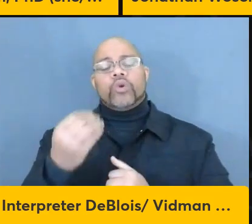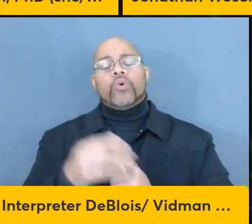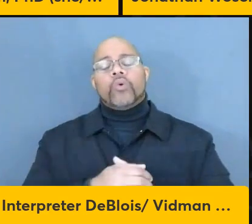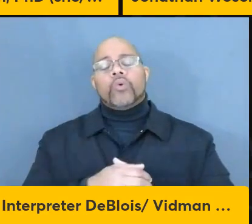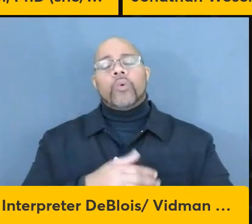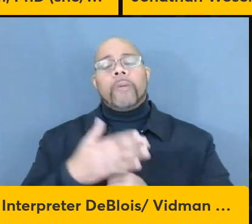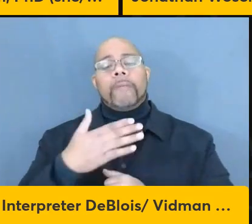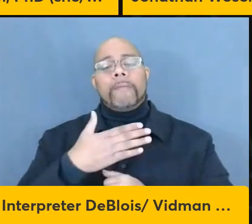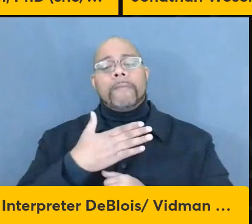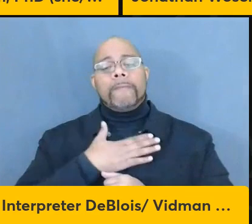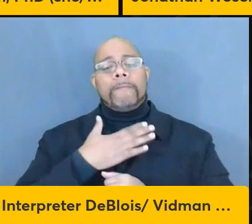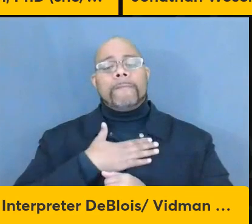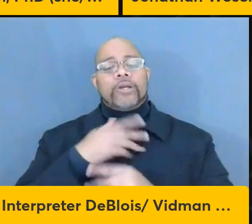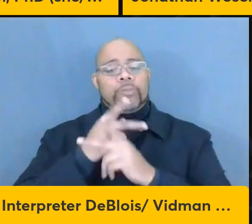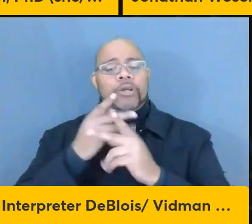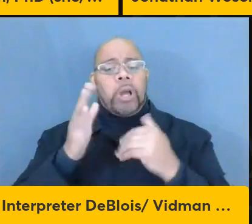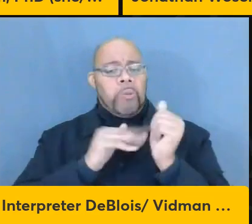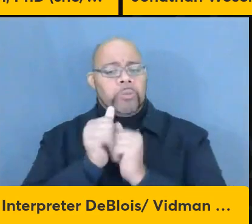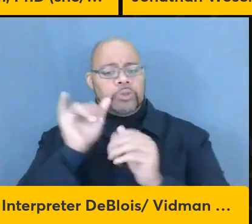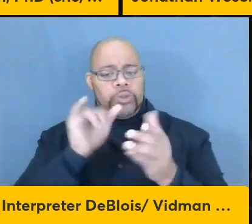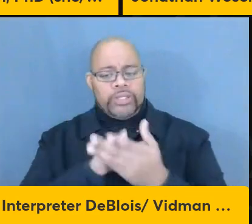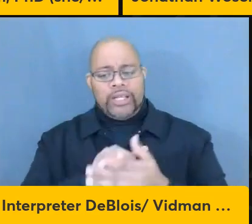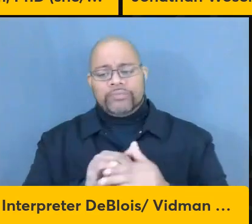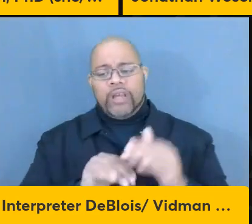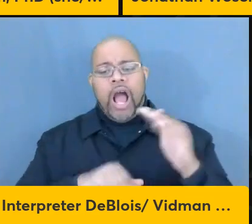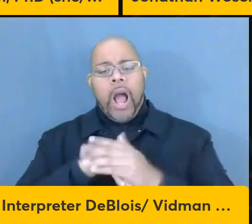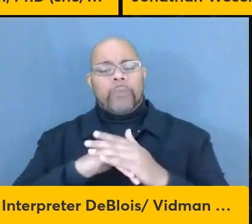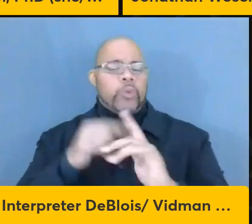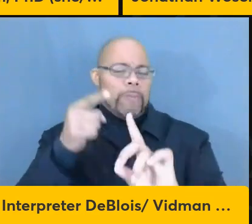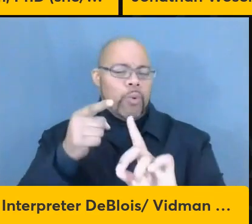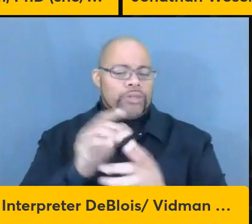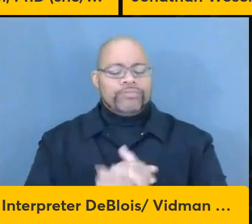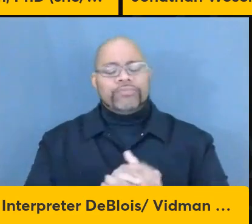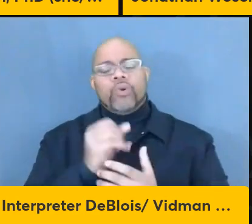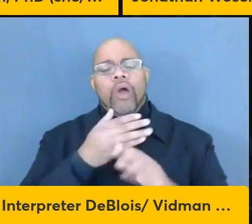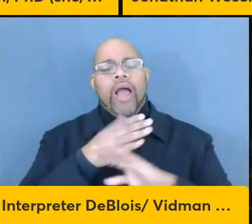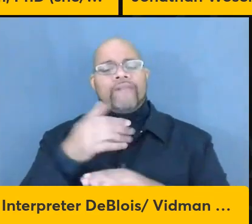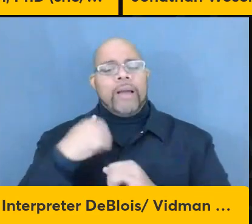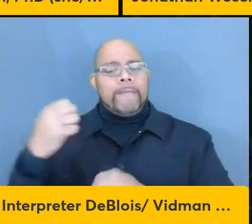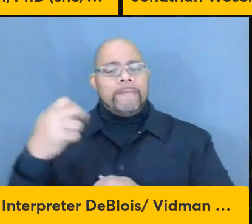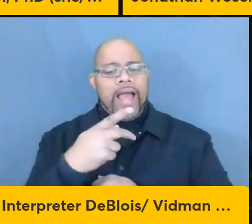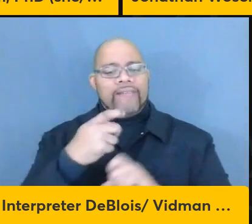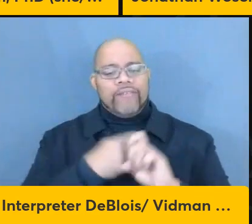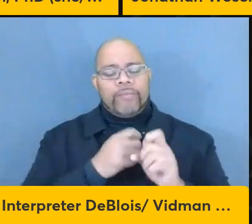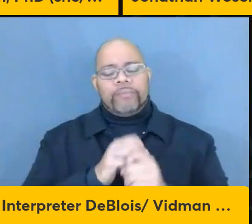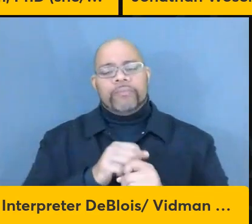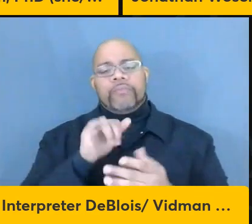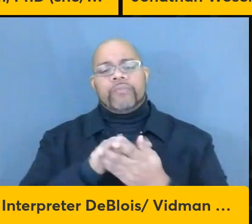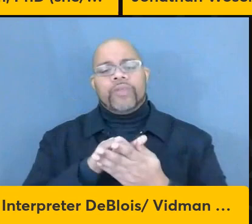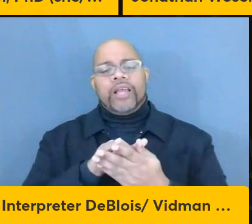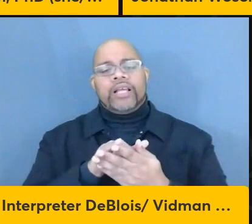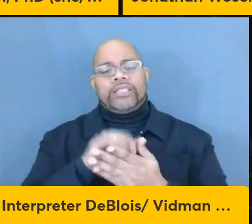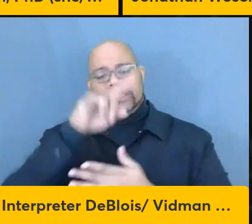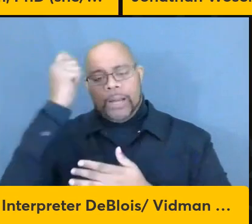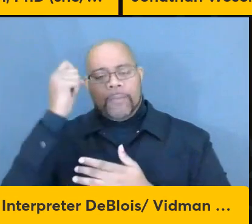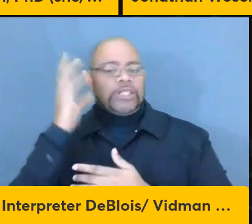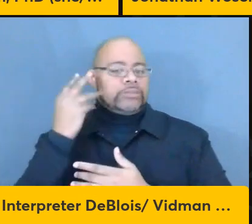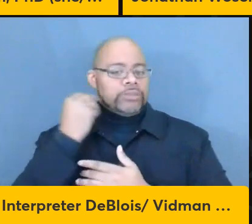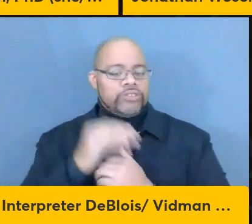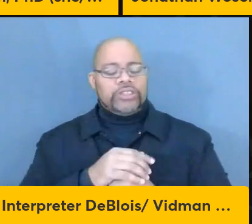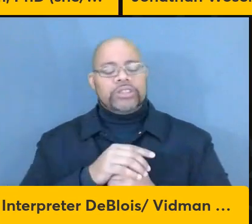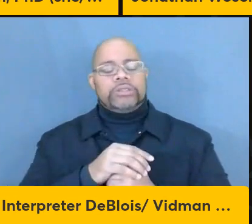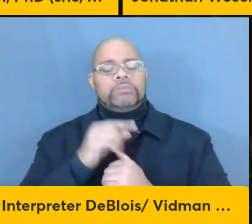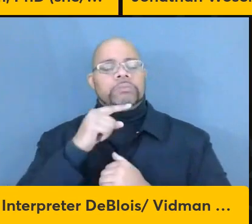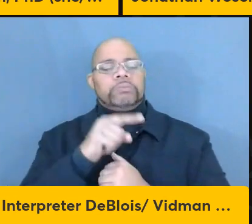yeah, my advisor was comfortable with me doing that, up to a certain point. So after I came back from that summer experience, that she